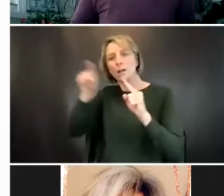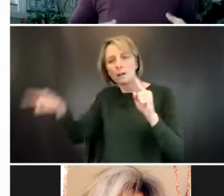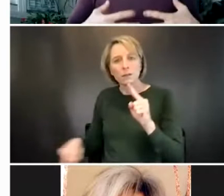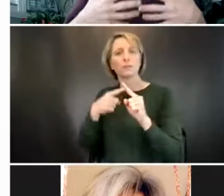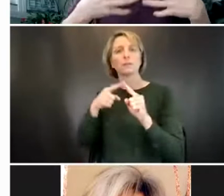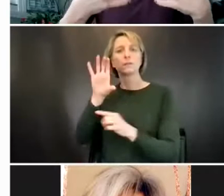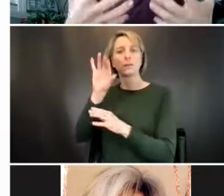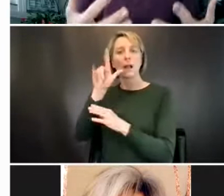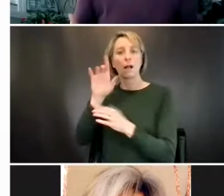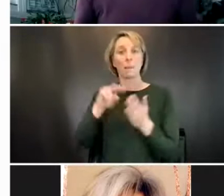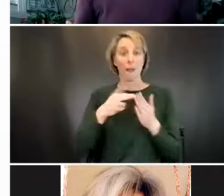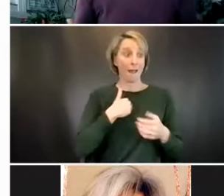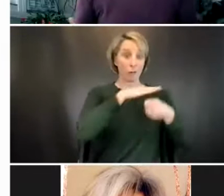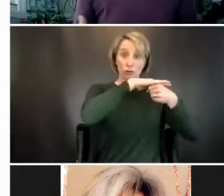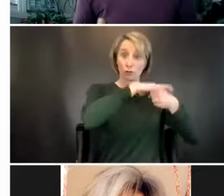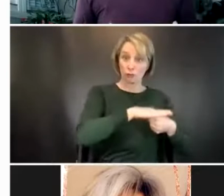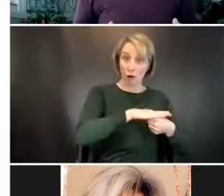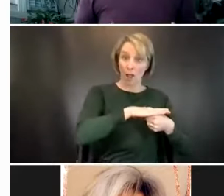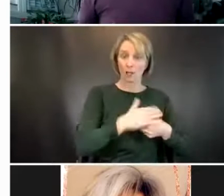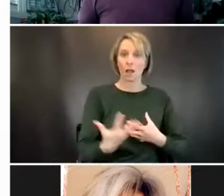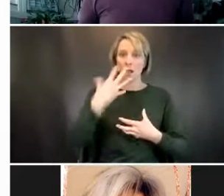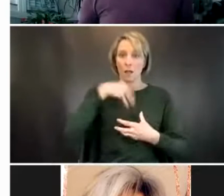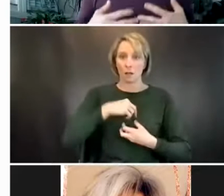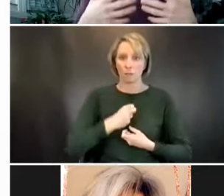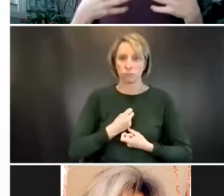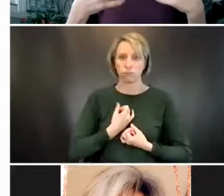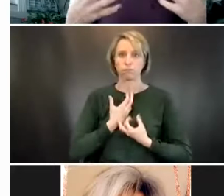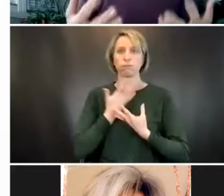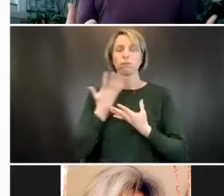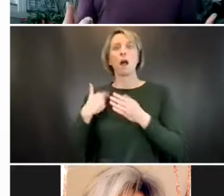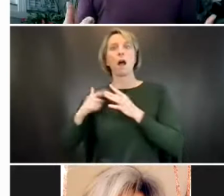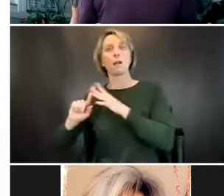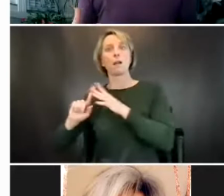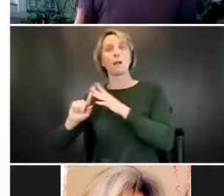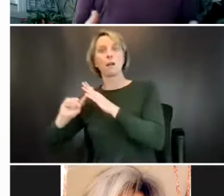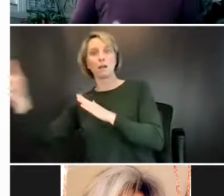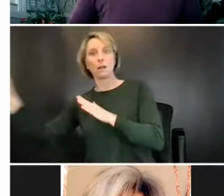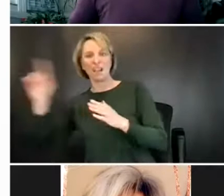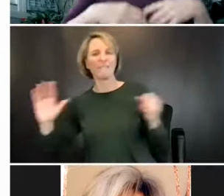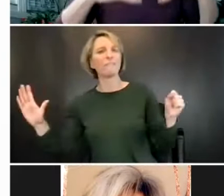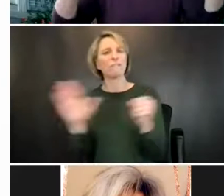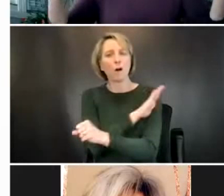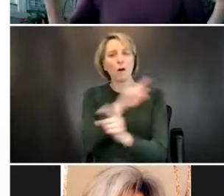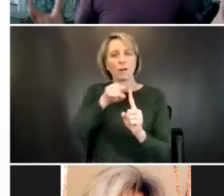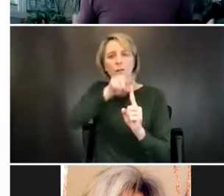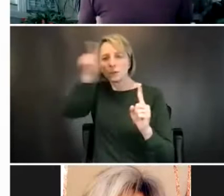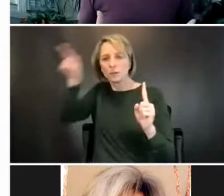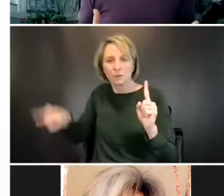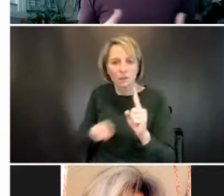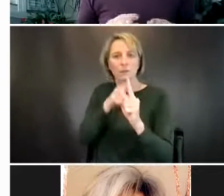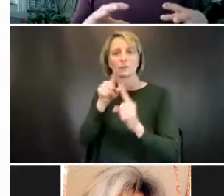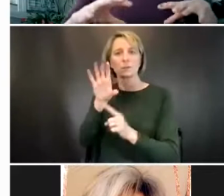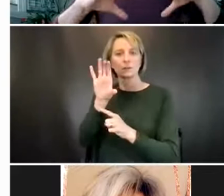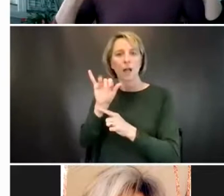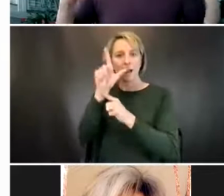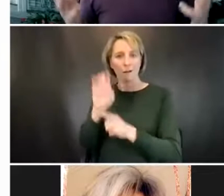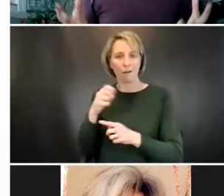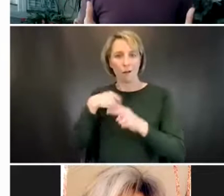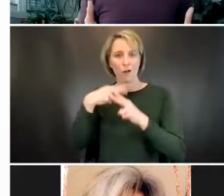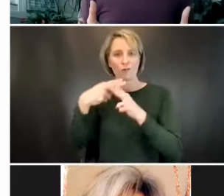up to the same stressor that really doesn't have much of a way to wrap it up